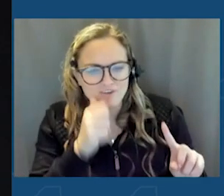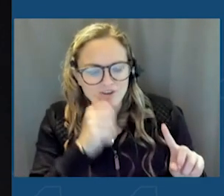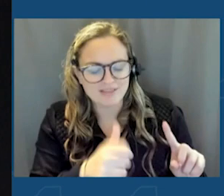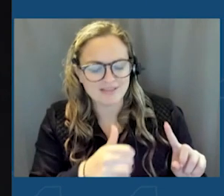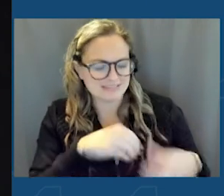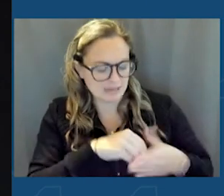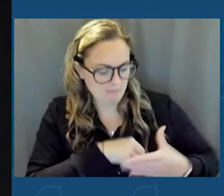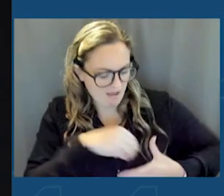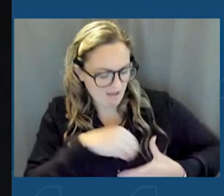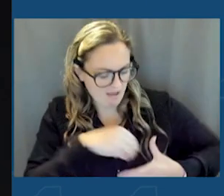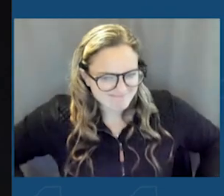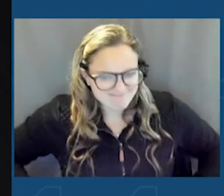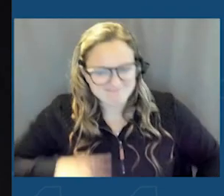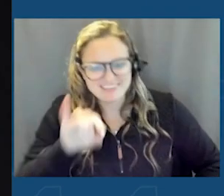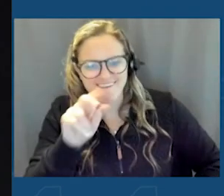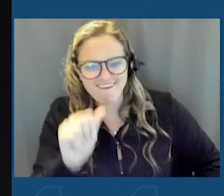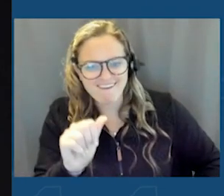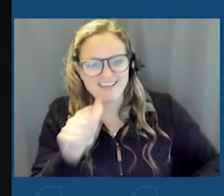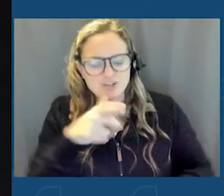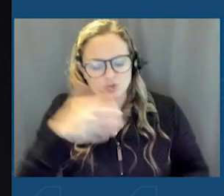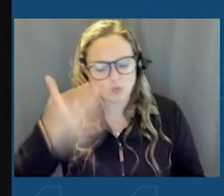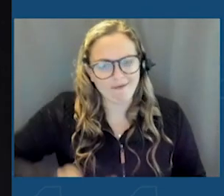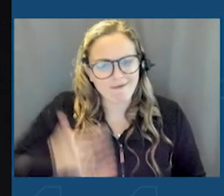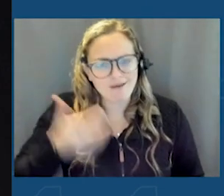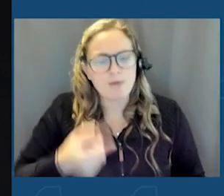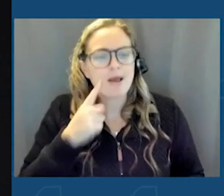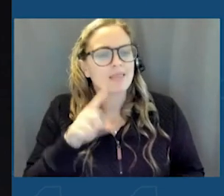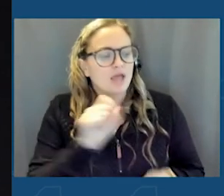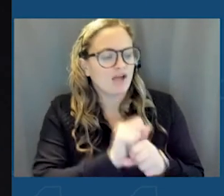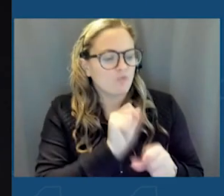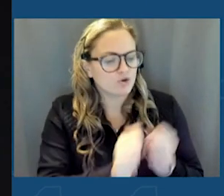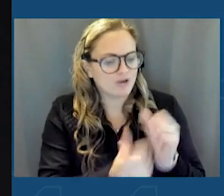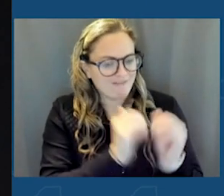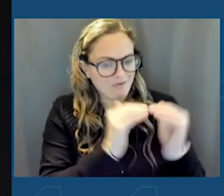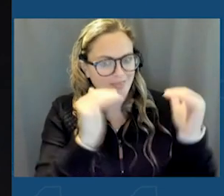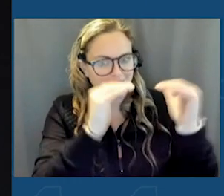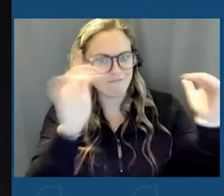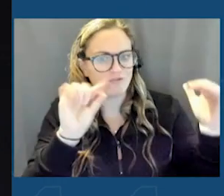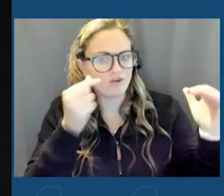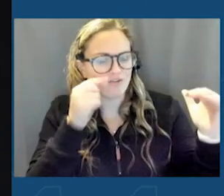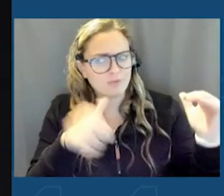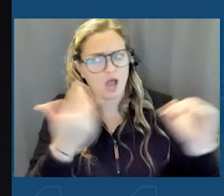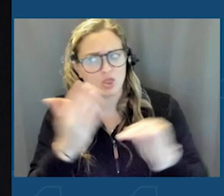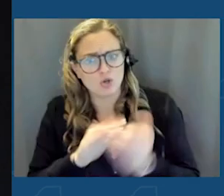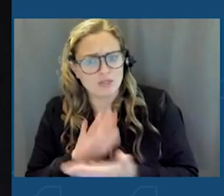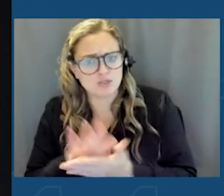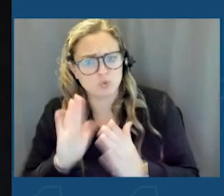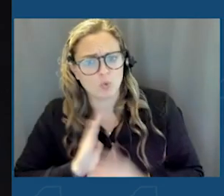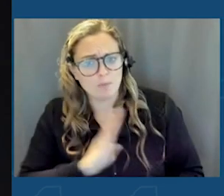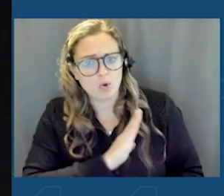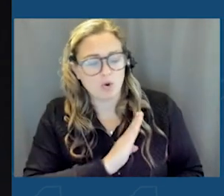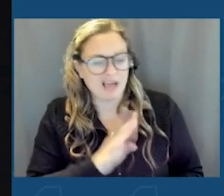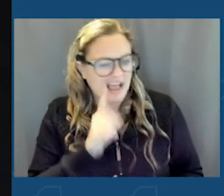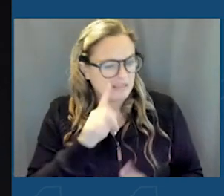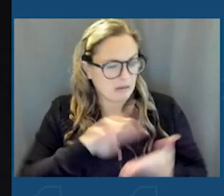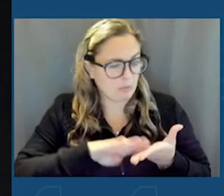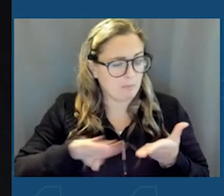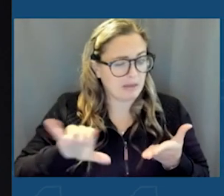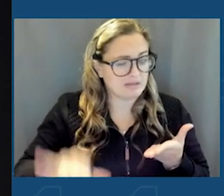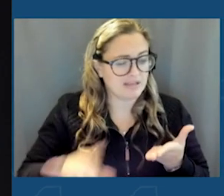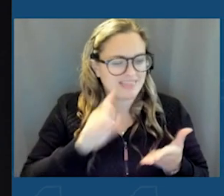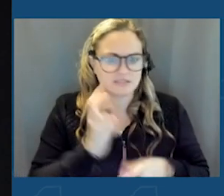That's who I am, and I think I've served in every level of government except for school board. I may take a pass on that thing. That's the toughest